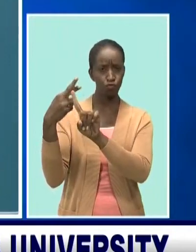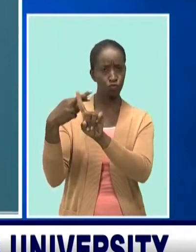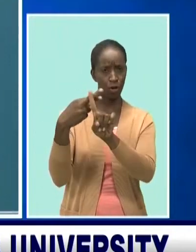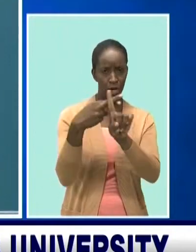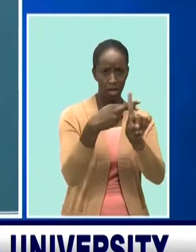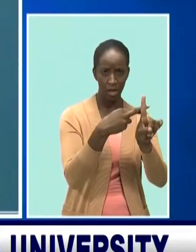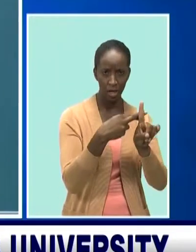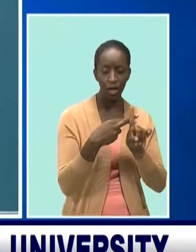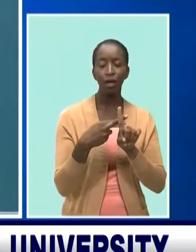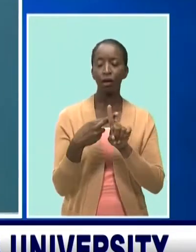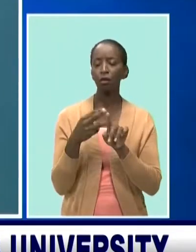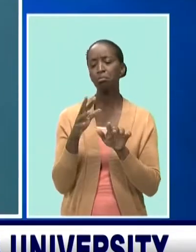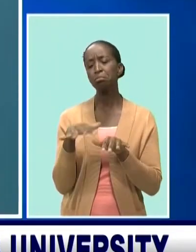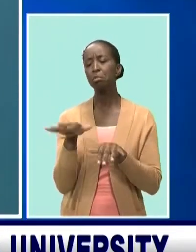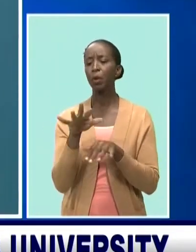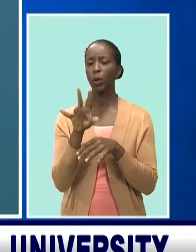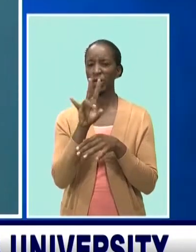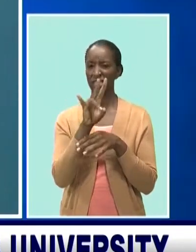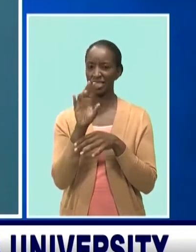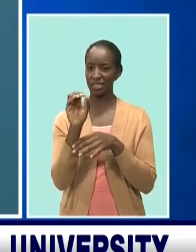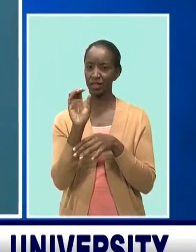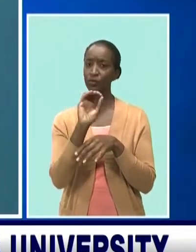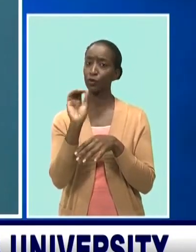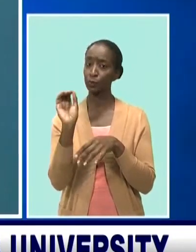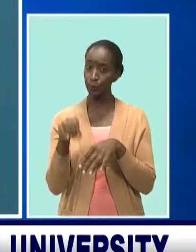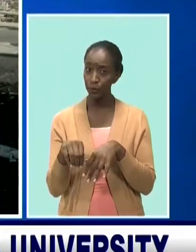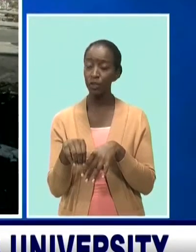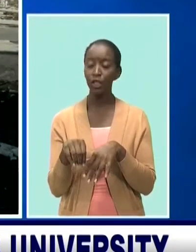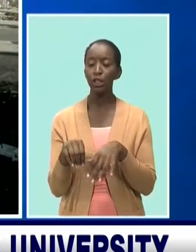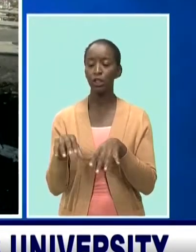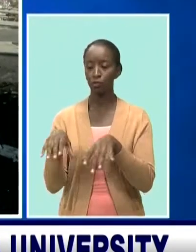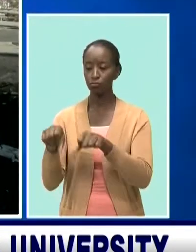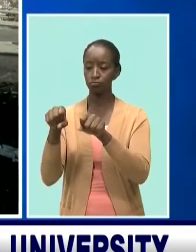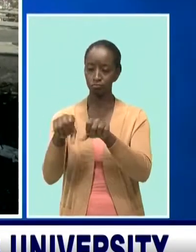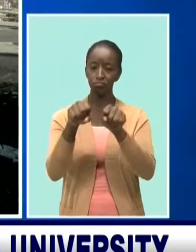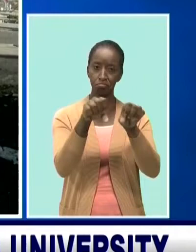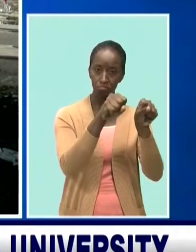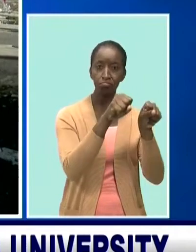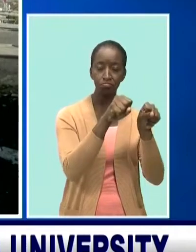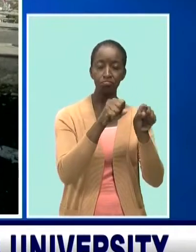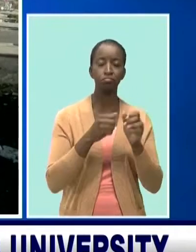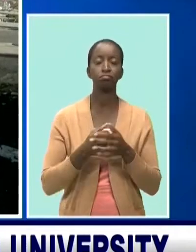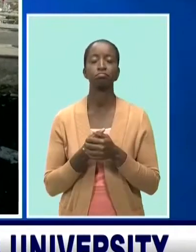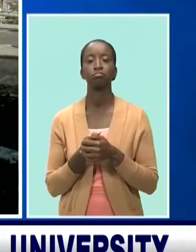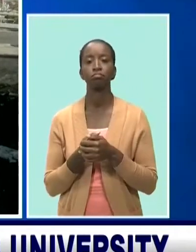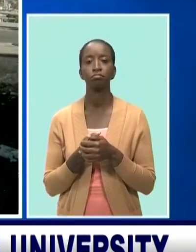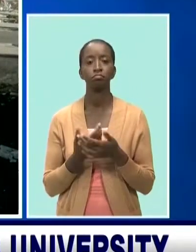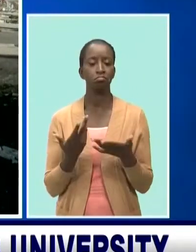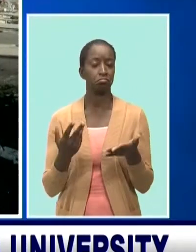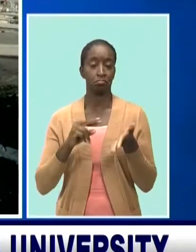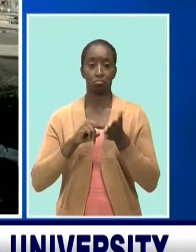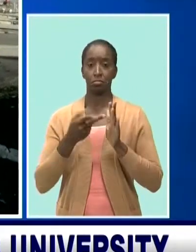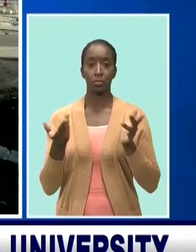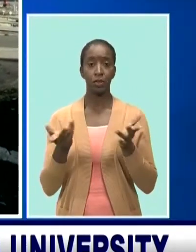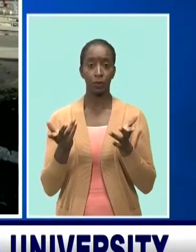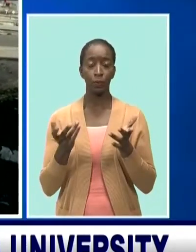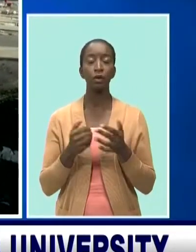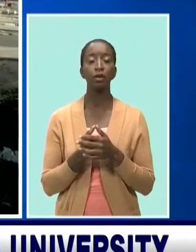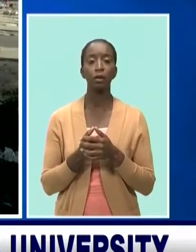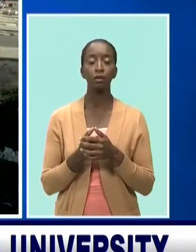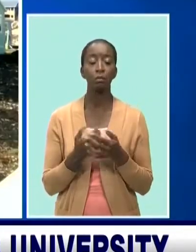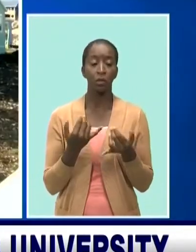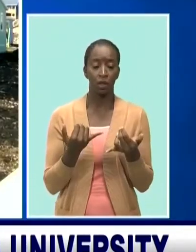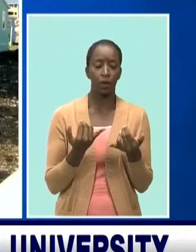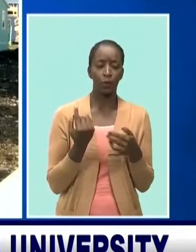and this has had an effect on the entire market. According to Mr. Malilu, this means a tenant looking for a similar